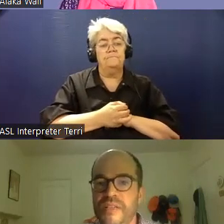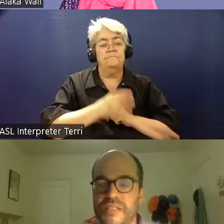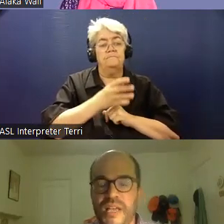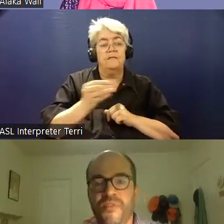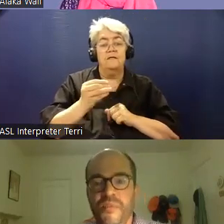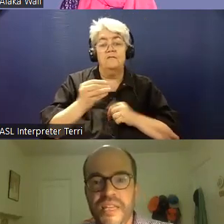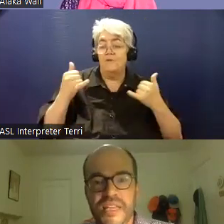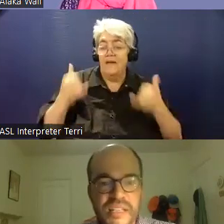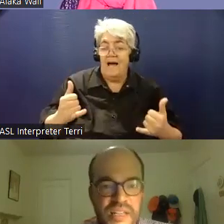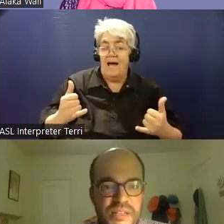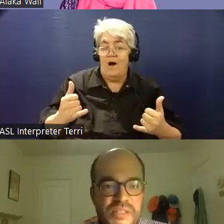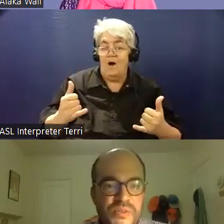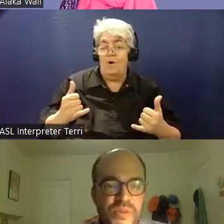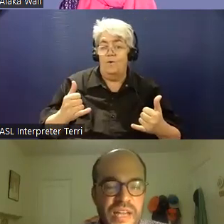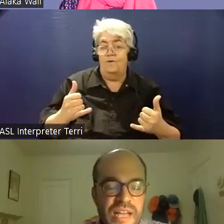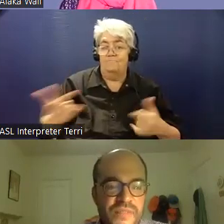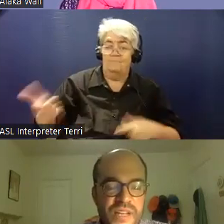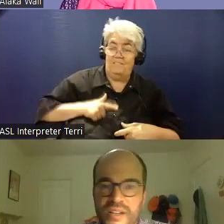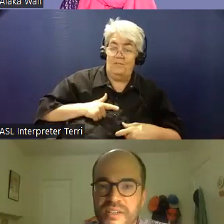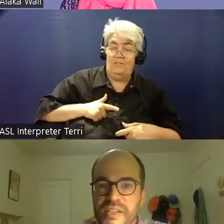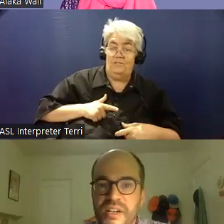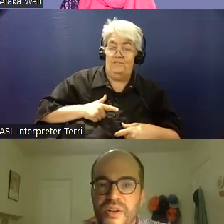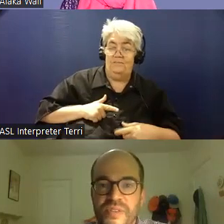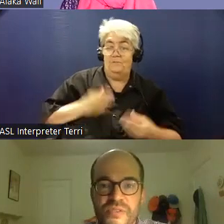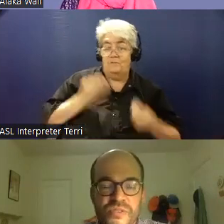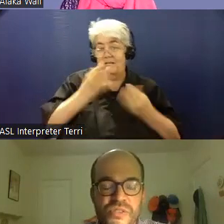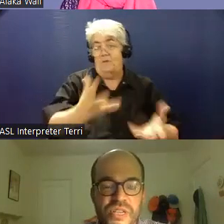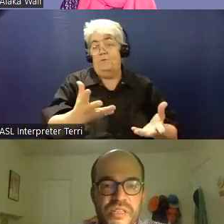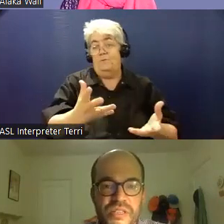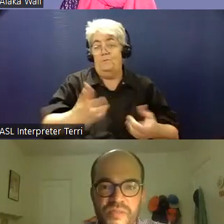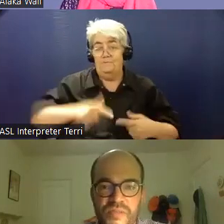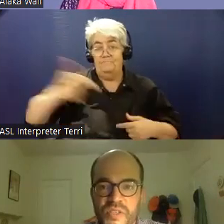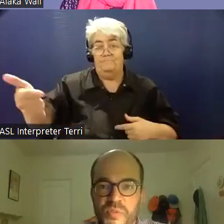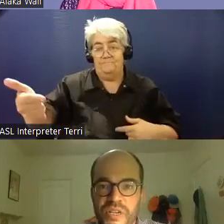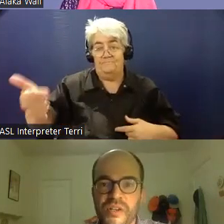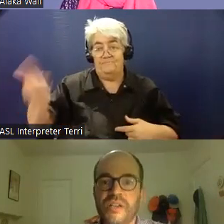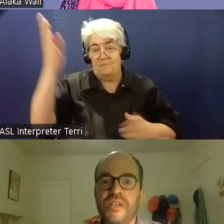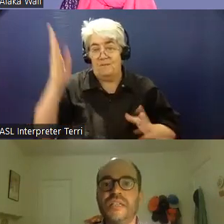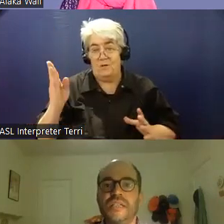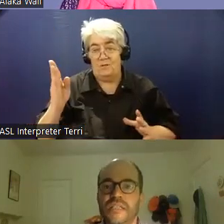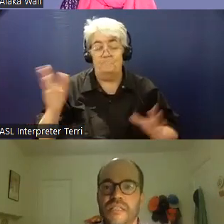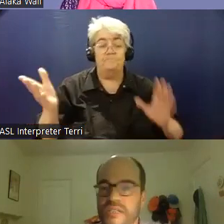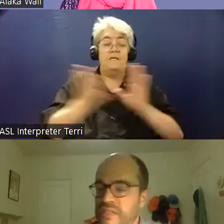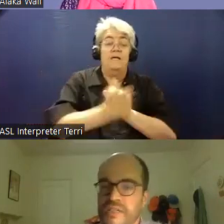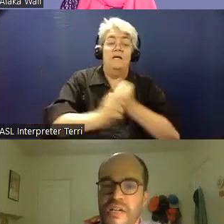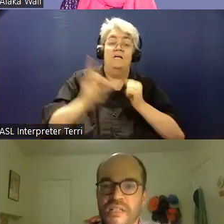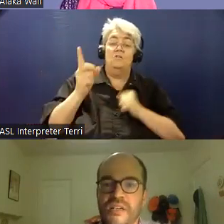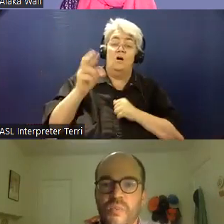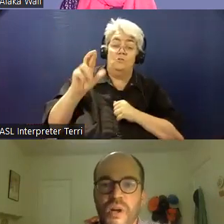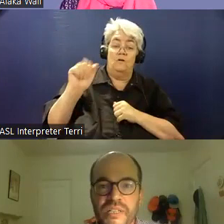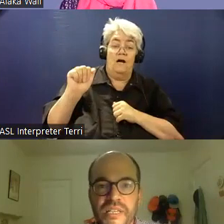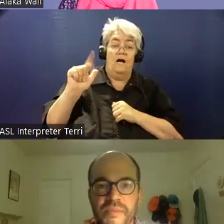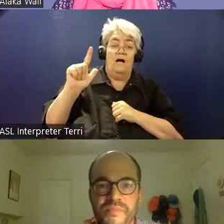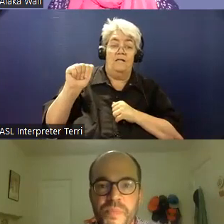Now it's time for me to have the honor of introducing this evening's speaker, Dr.